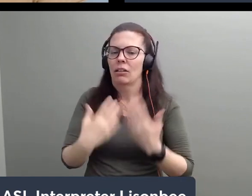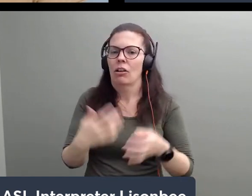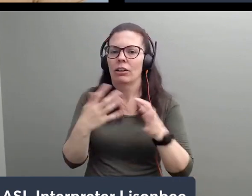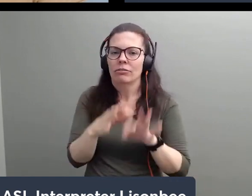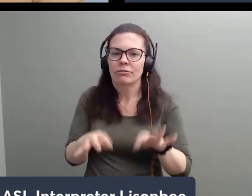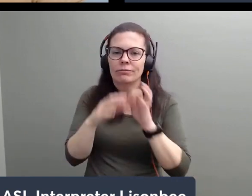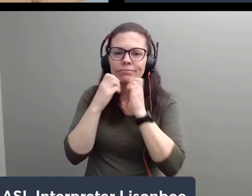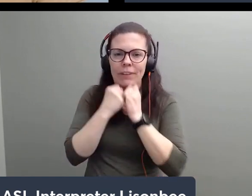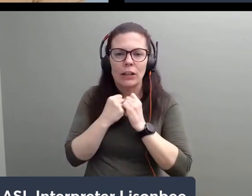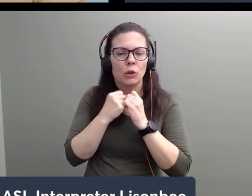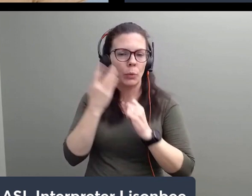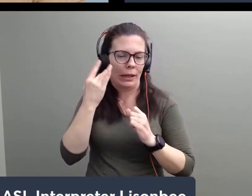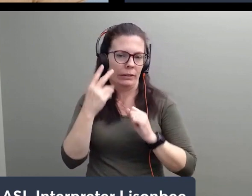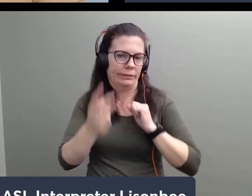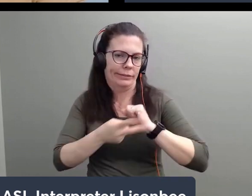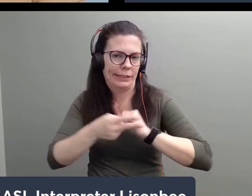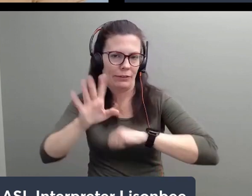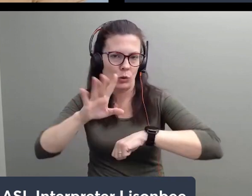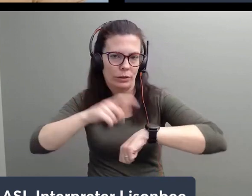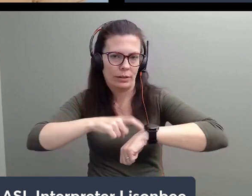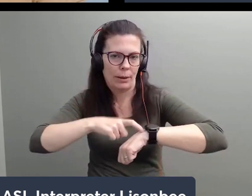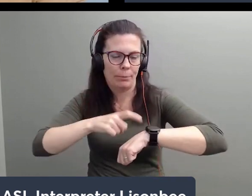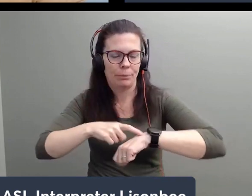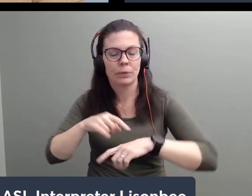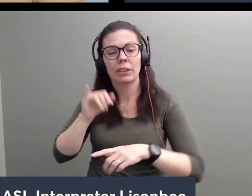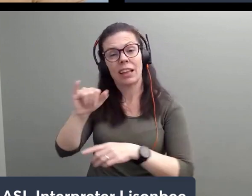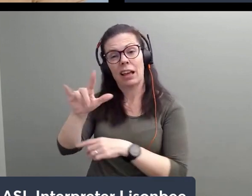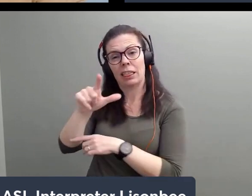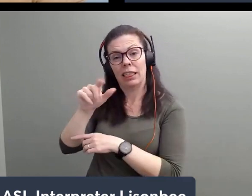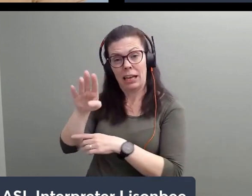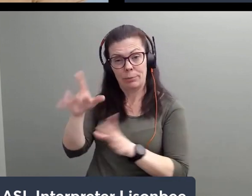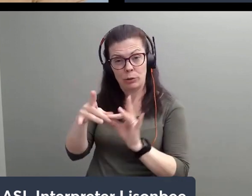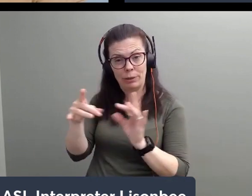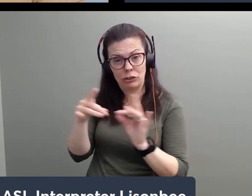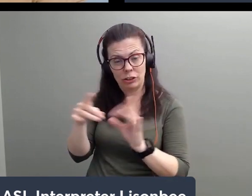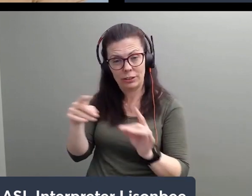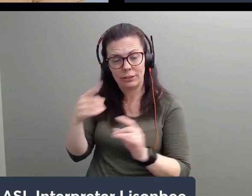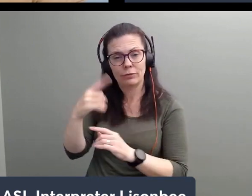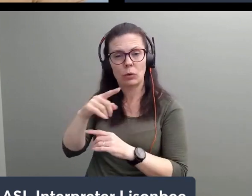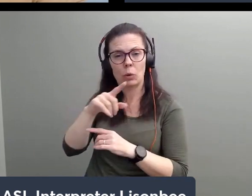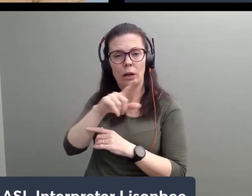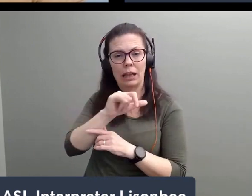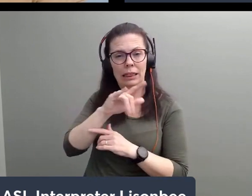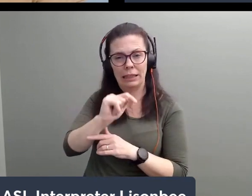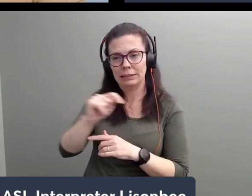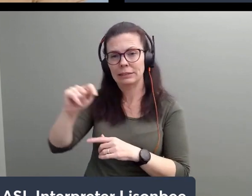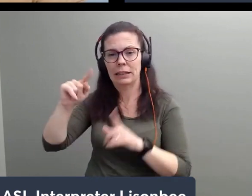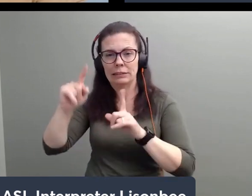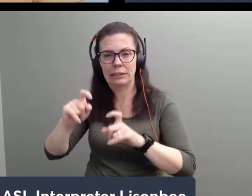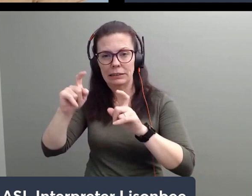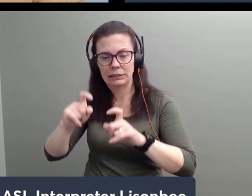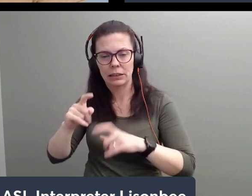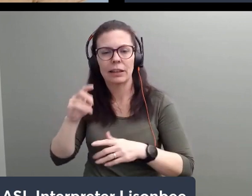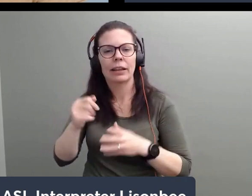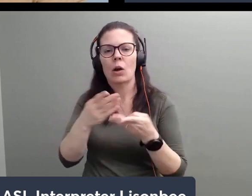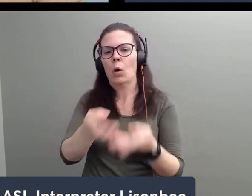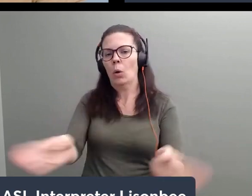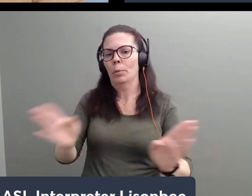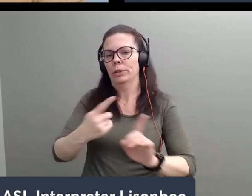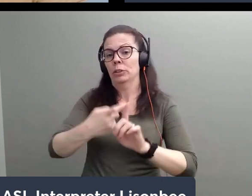time. And the lab that you mentioned earlier for linting and testing focuses mainly on two open source